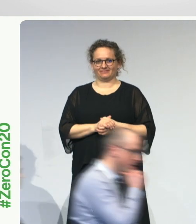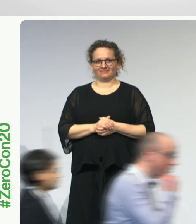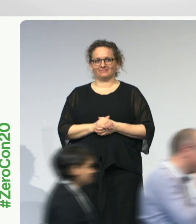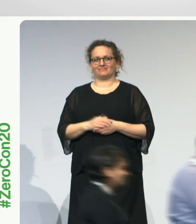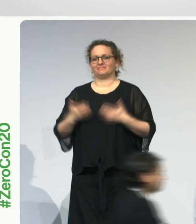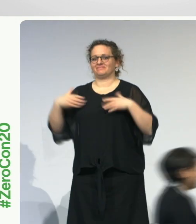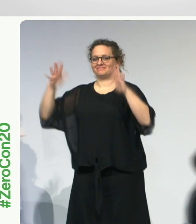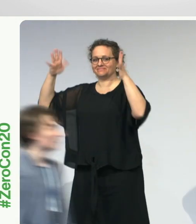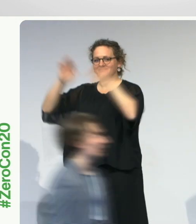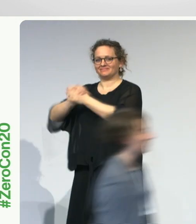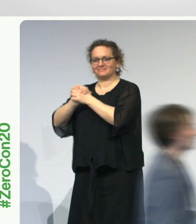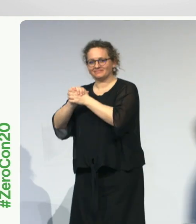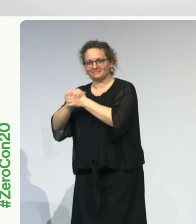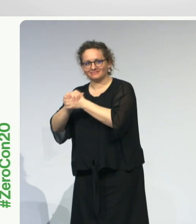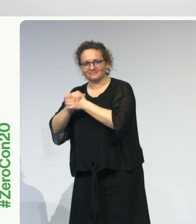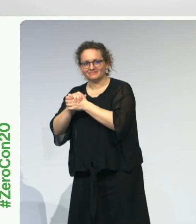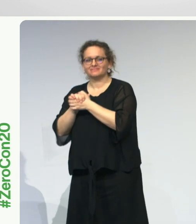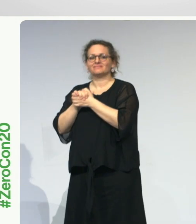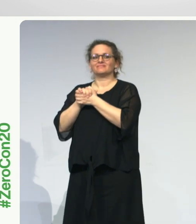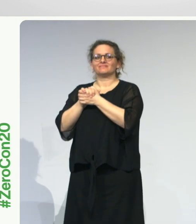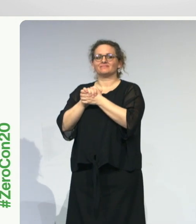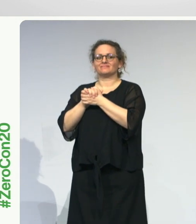Congratulations to EduClick from Cameroon.